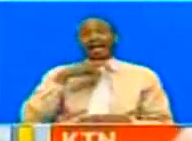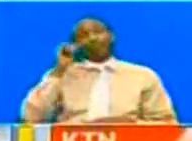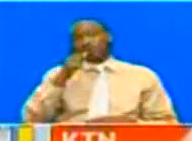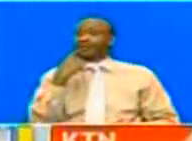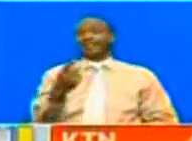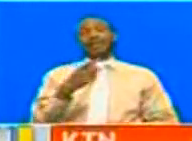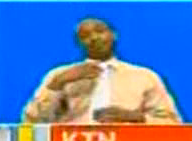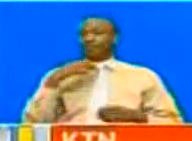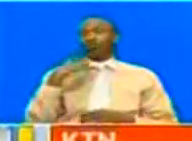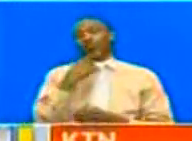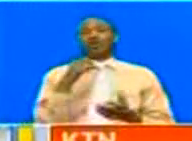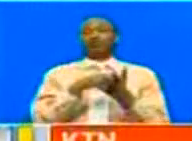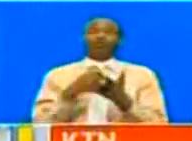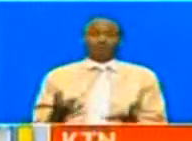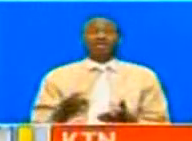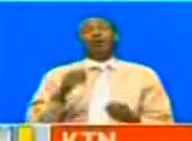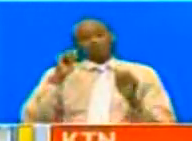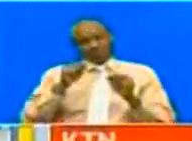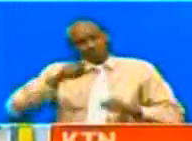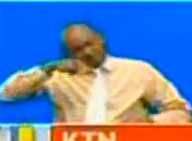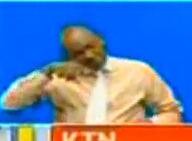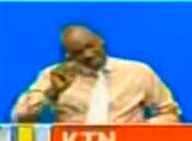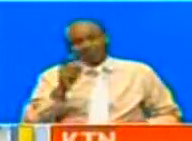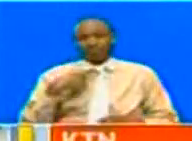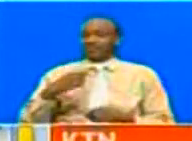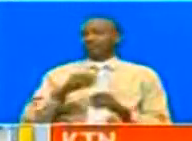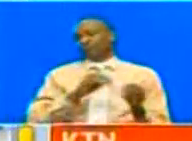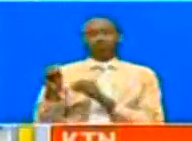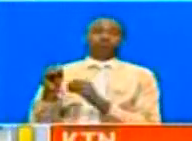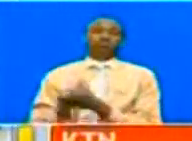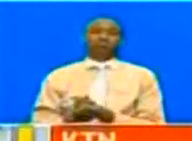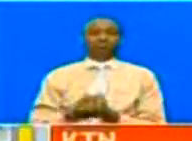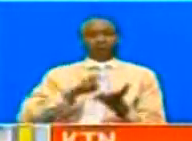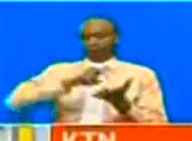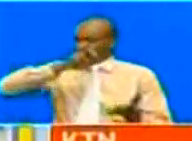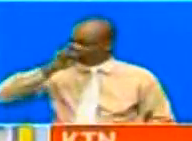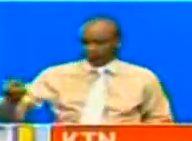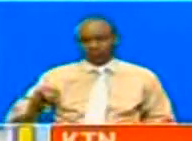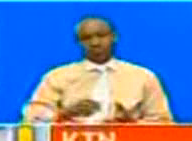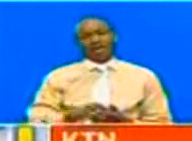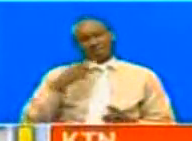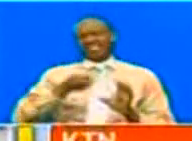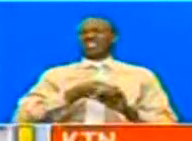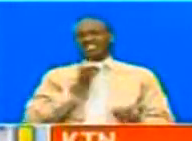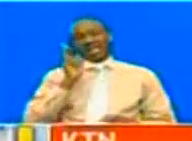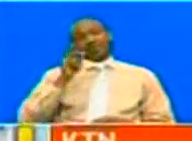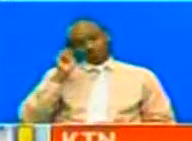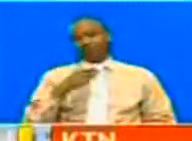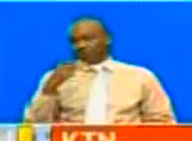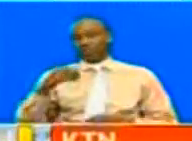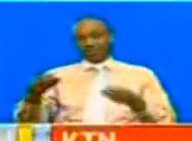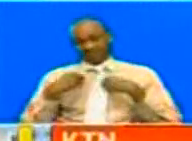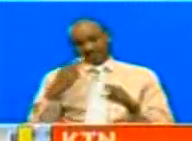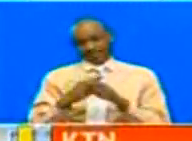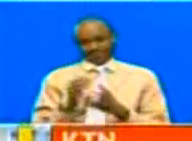mimi ningesema yeye pia angetake site, angesonga, angeenda nje ya bunge ndio atulete hizo majina.